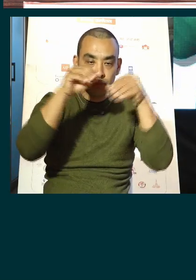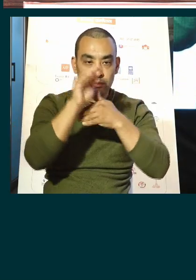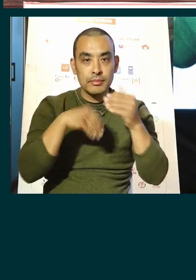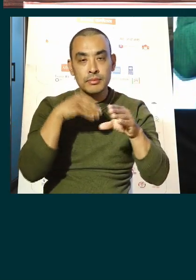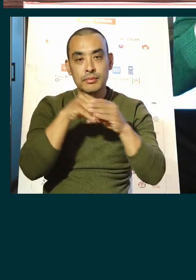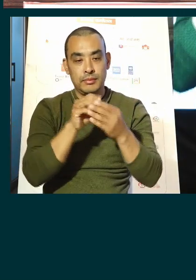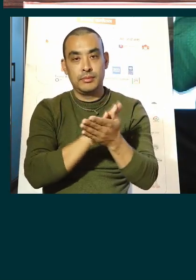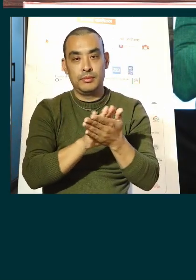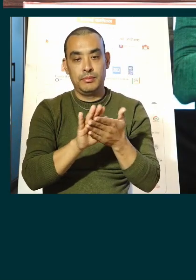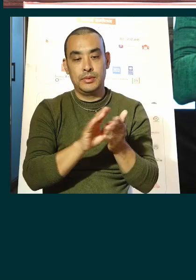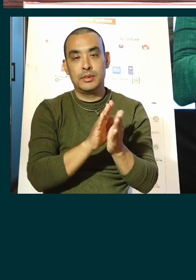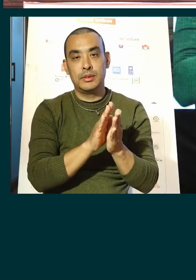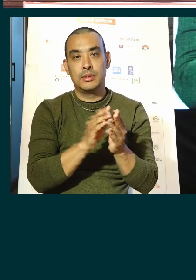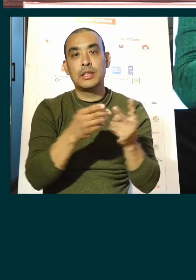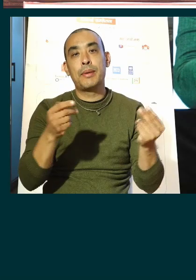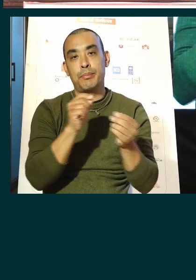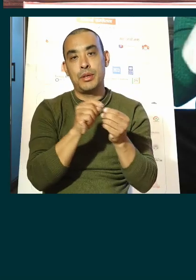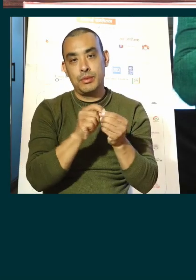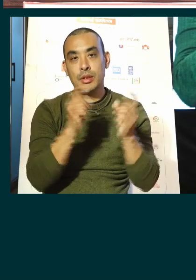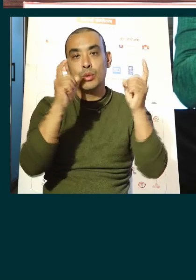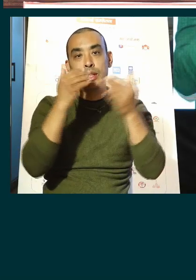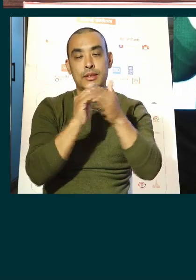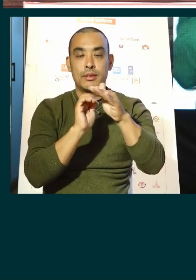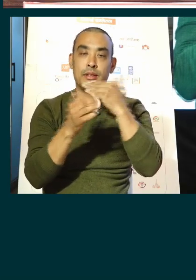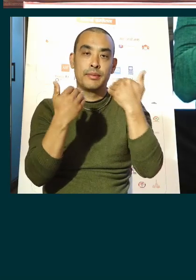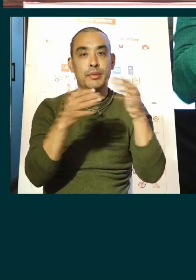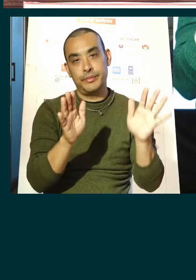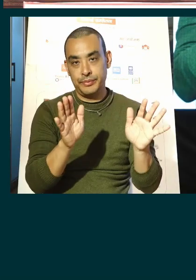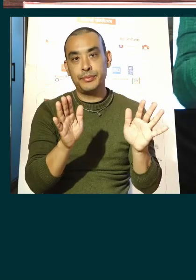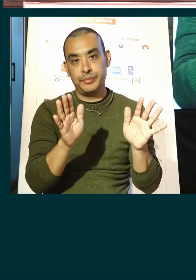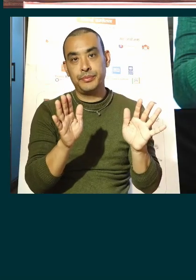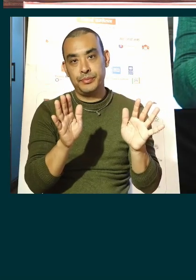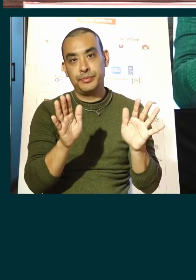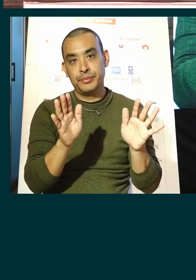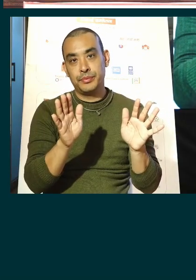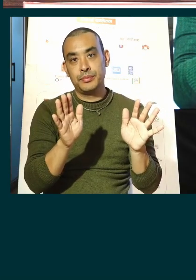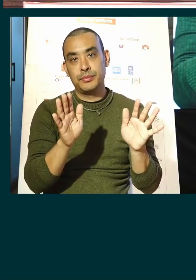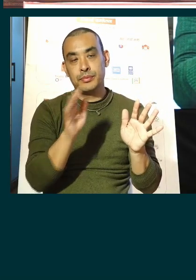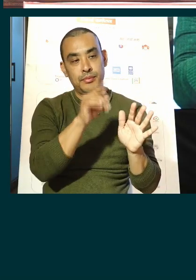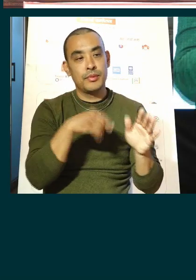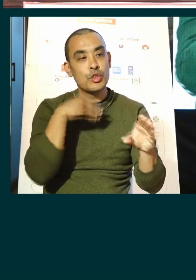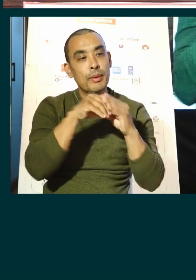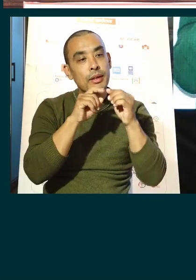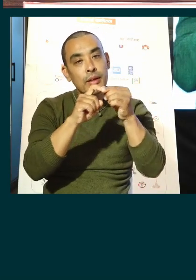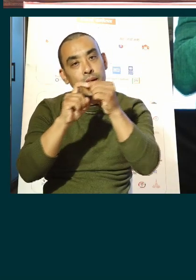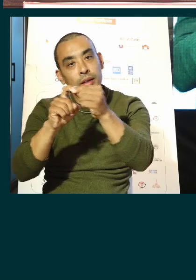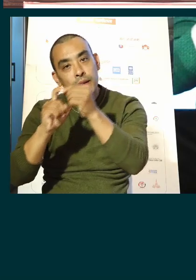participatory methods, and I'm conducting some workshops and I asking participants